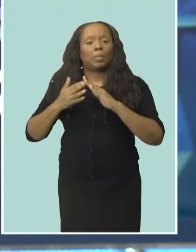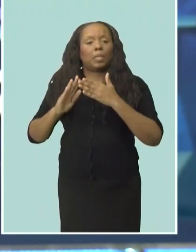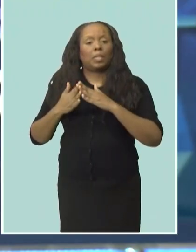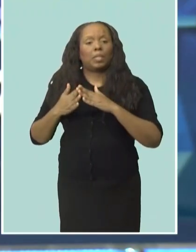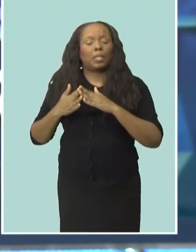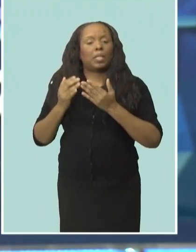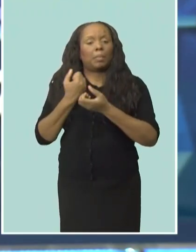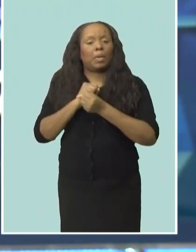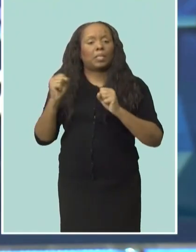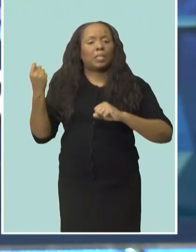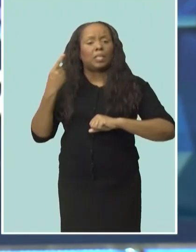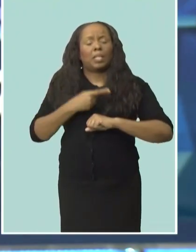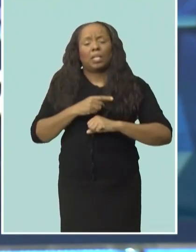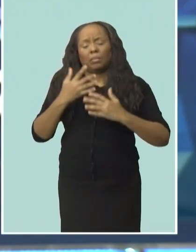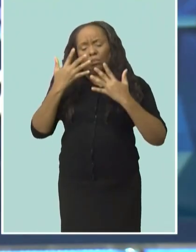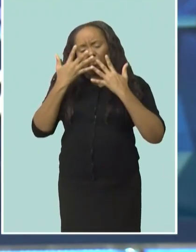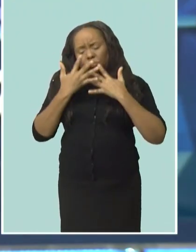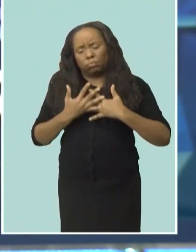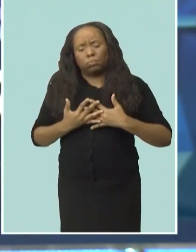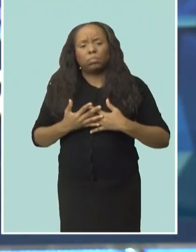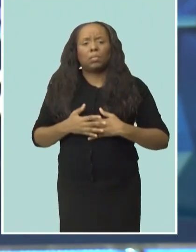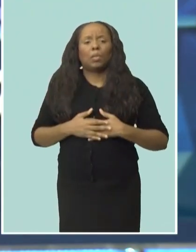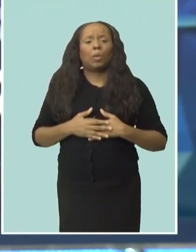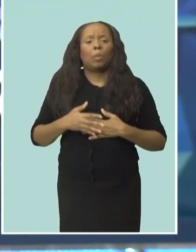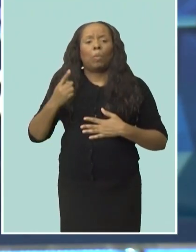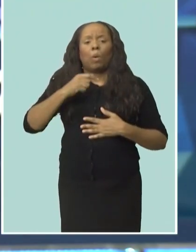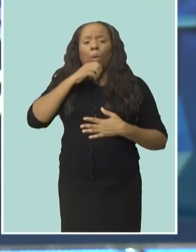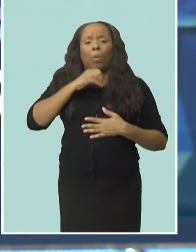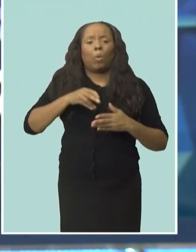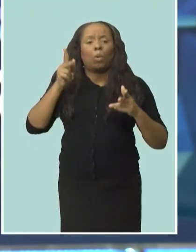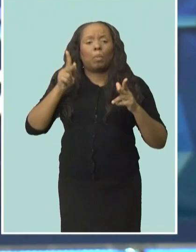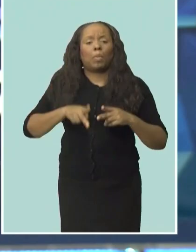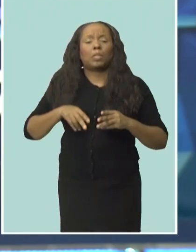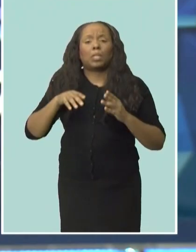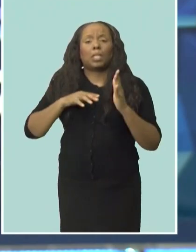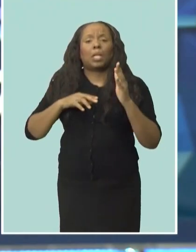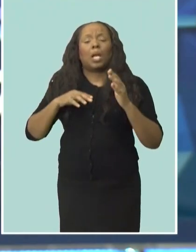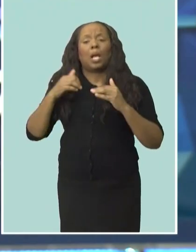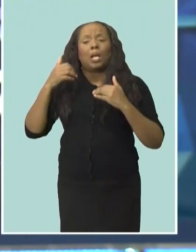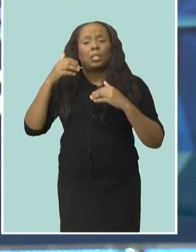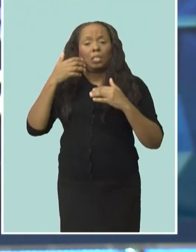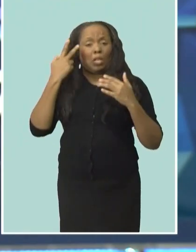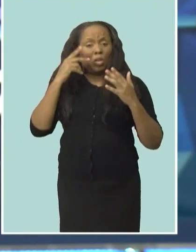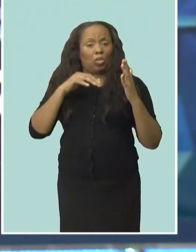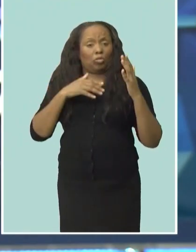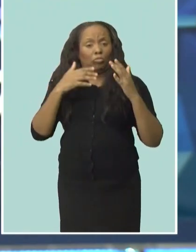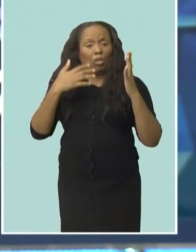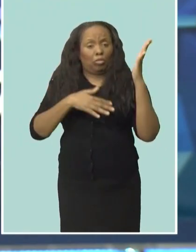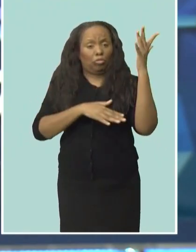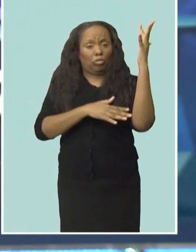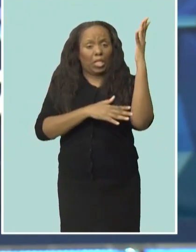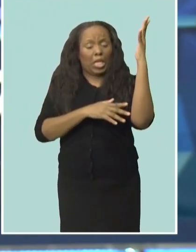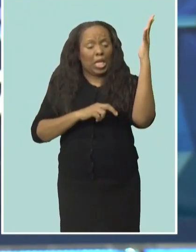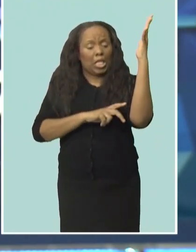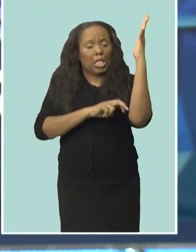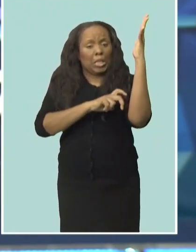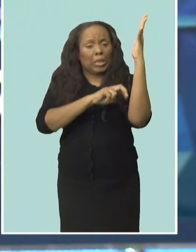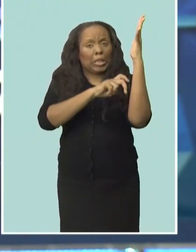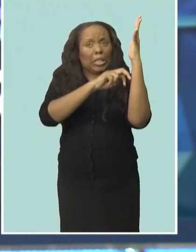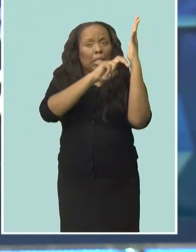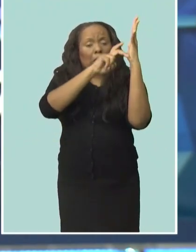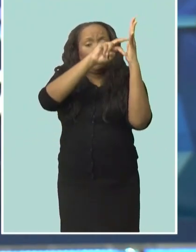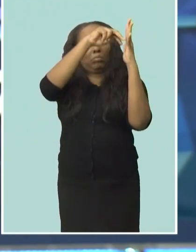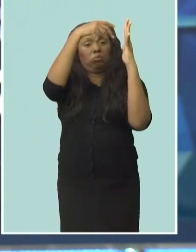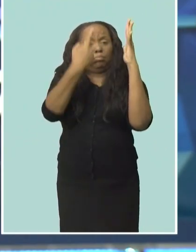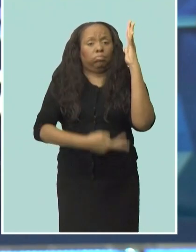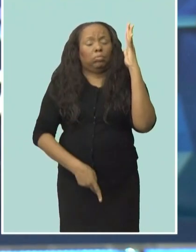after an elderly resident fell from an ackee tree and died. 71-year-old Arthur Barrow's motionless body was discovered under a